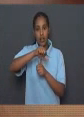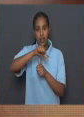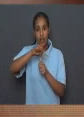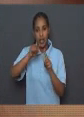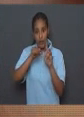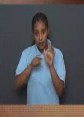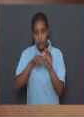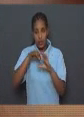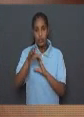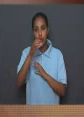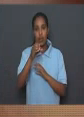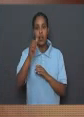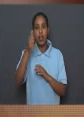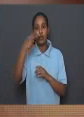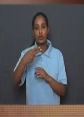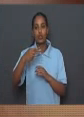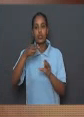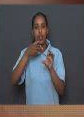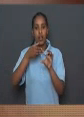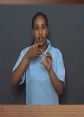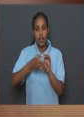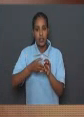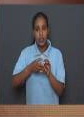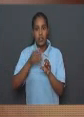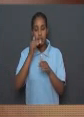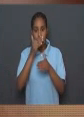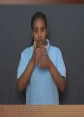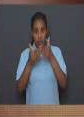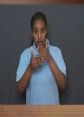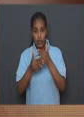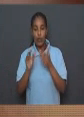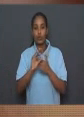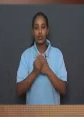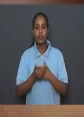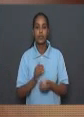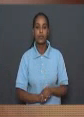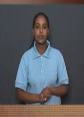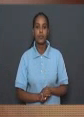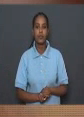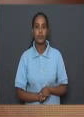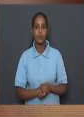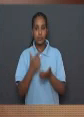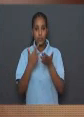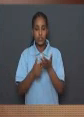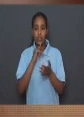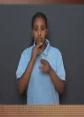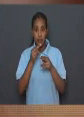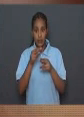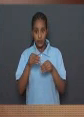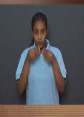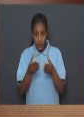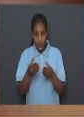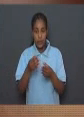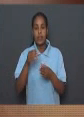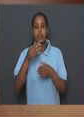in solution to hydrogen gas under standard conditions. this is given a